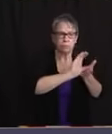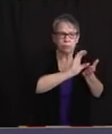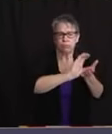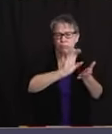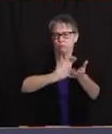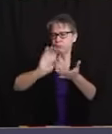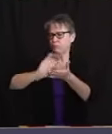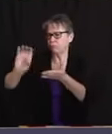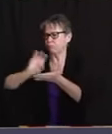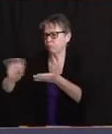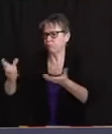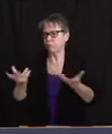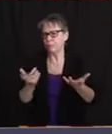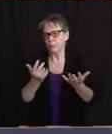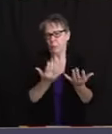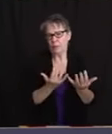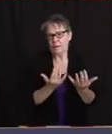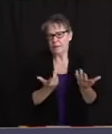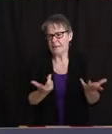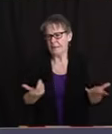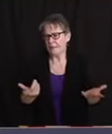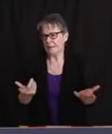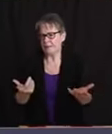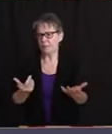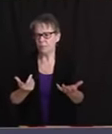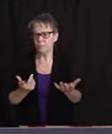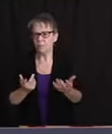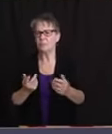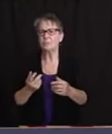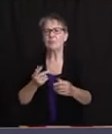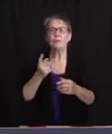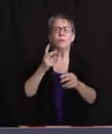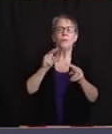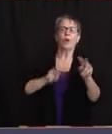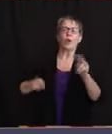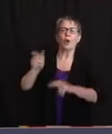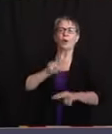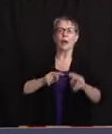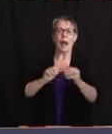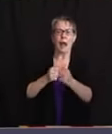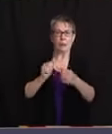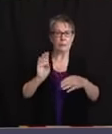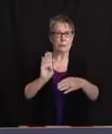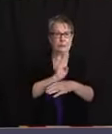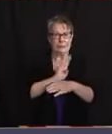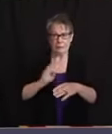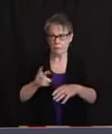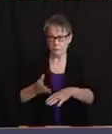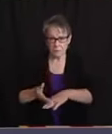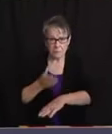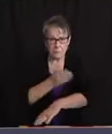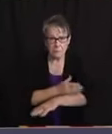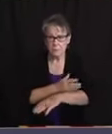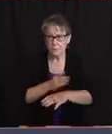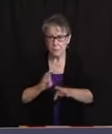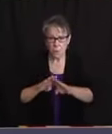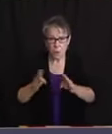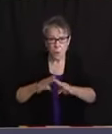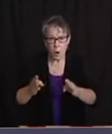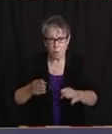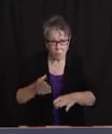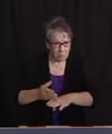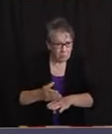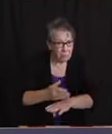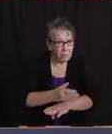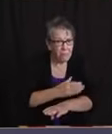today that a whole range of big corporates have basically gone out and borrowed. I think they listed a group that had borrowed collectively